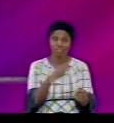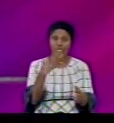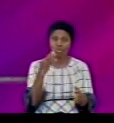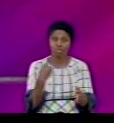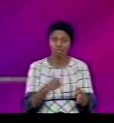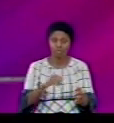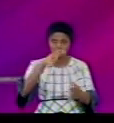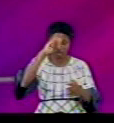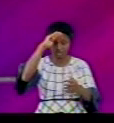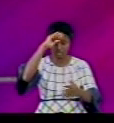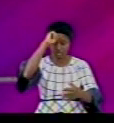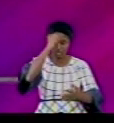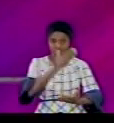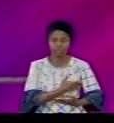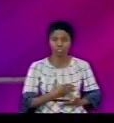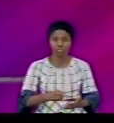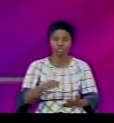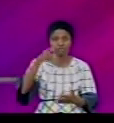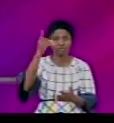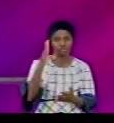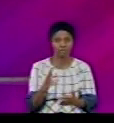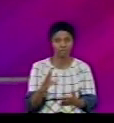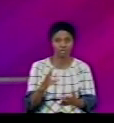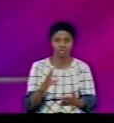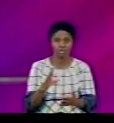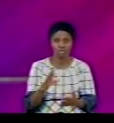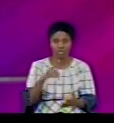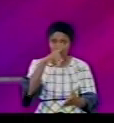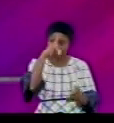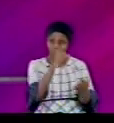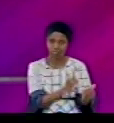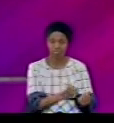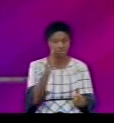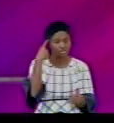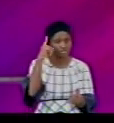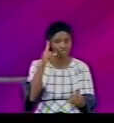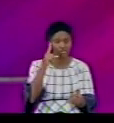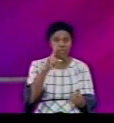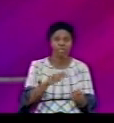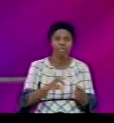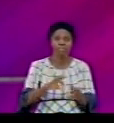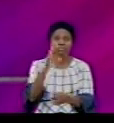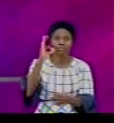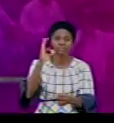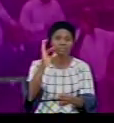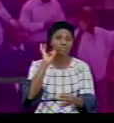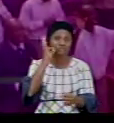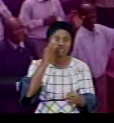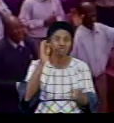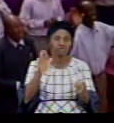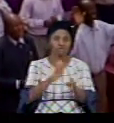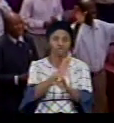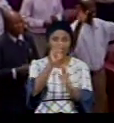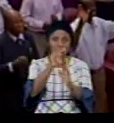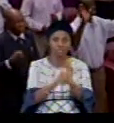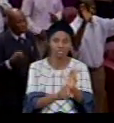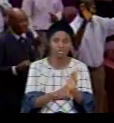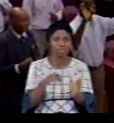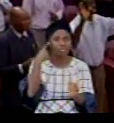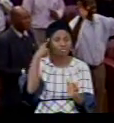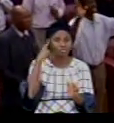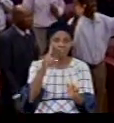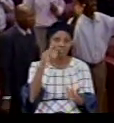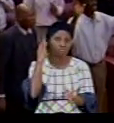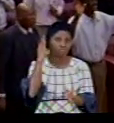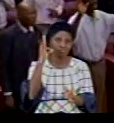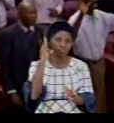for spiritual fruitfulness. Faith for soul winning fruitfulness. Faith for ministerial